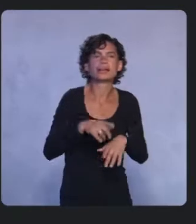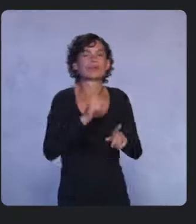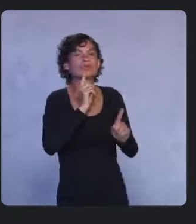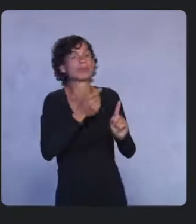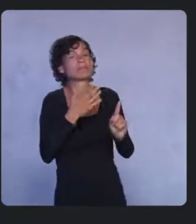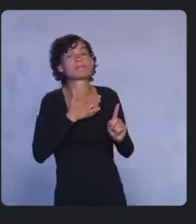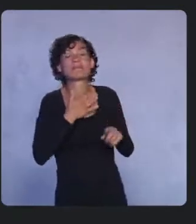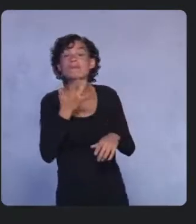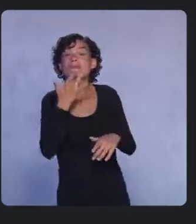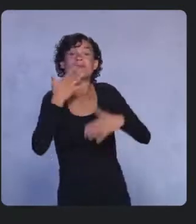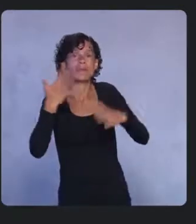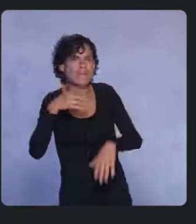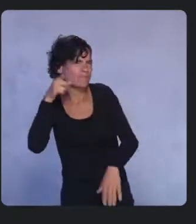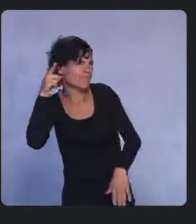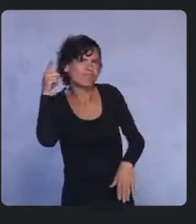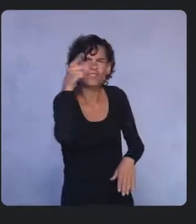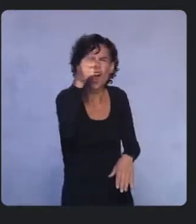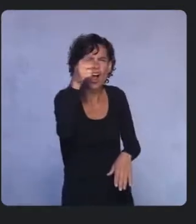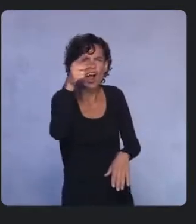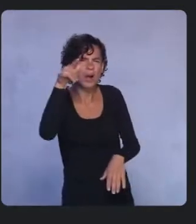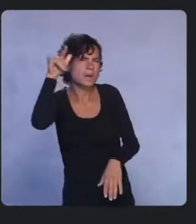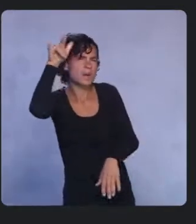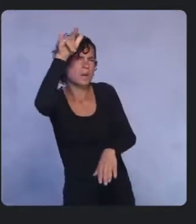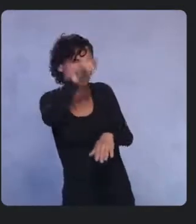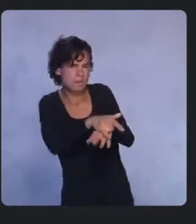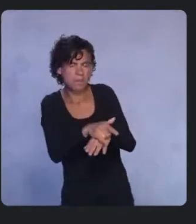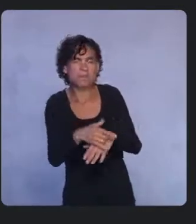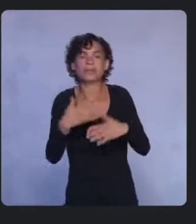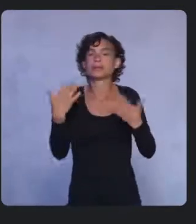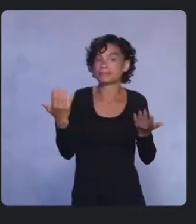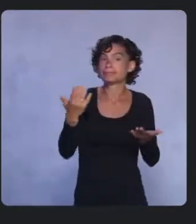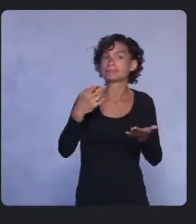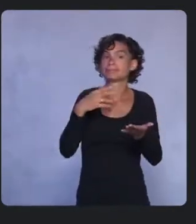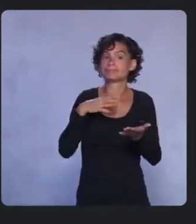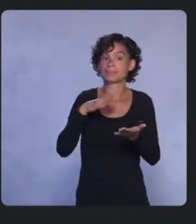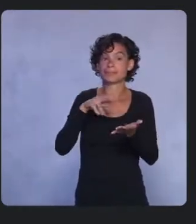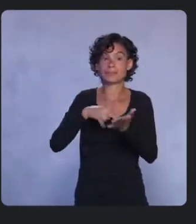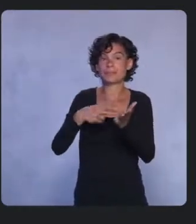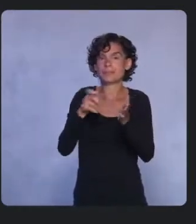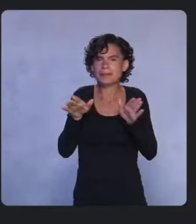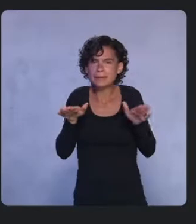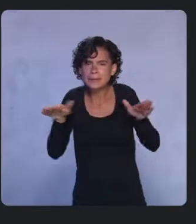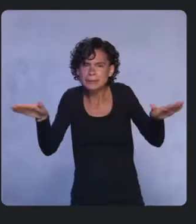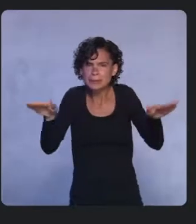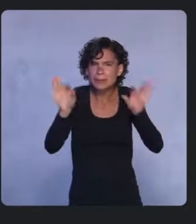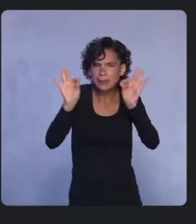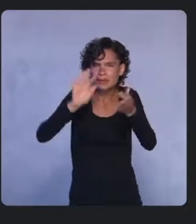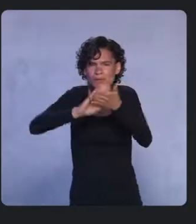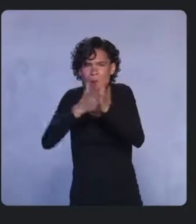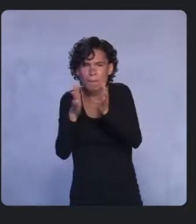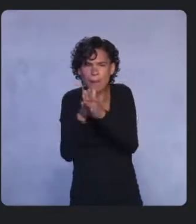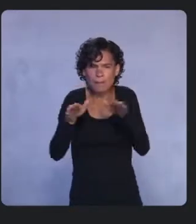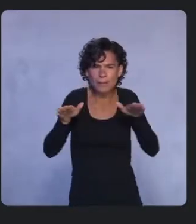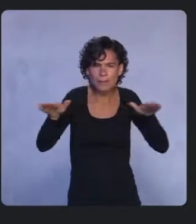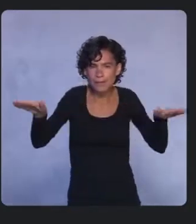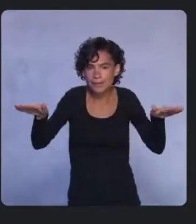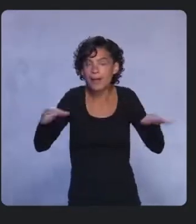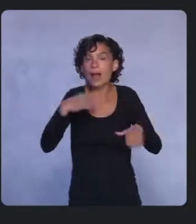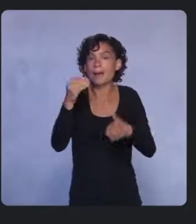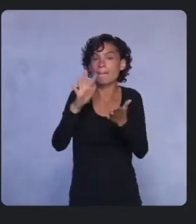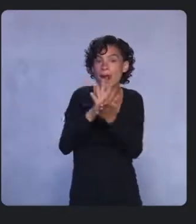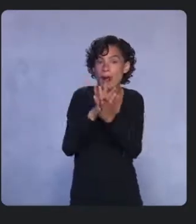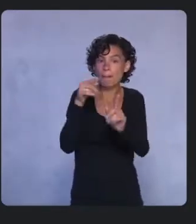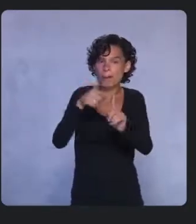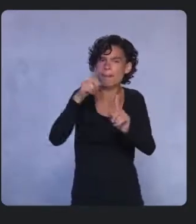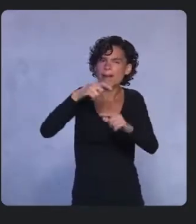distance. Then I would have to say a nice wide wingspan is what you'll want. Also, the paper needs to be really